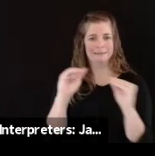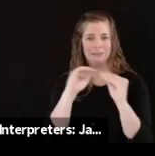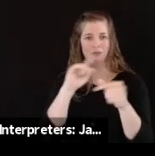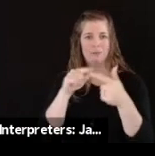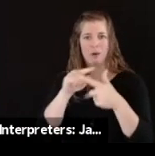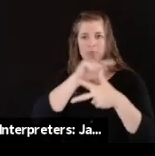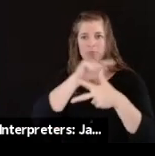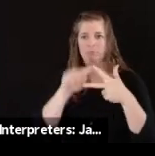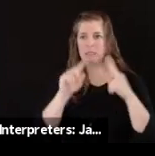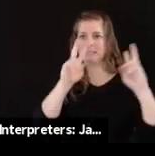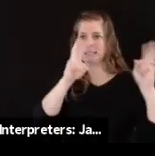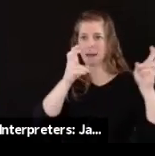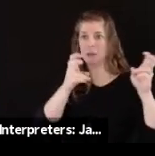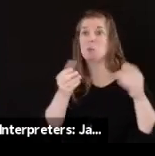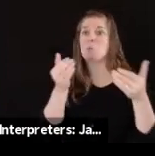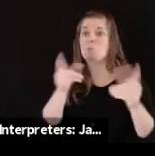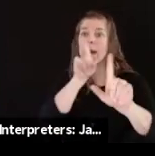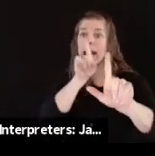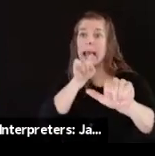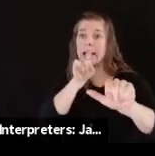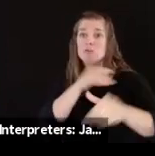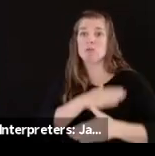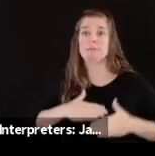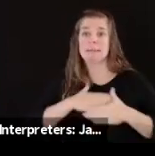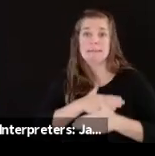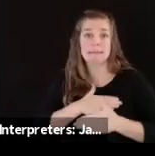now open.